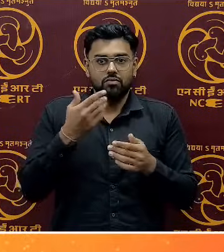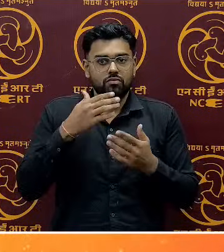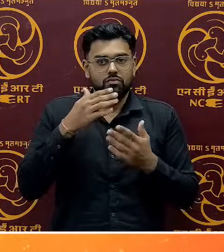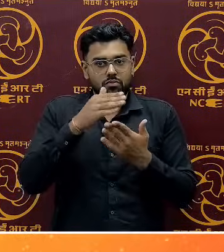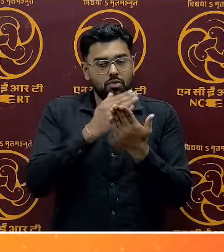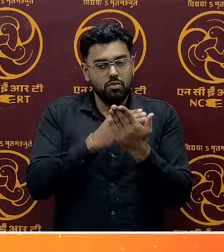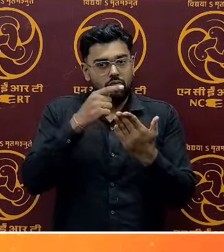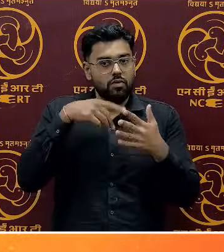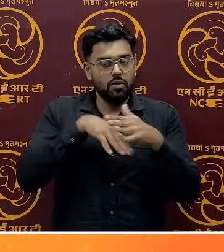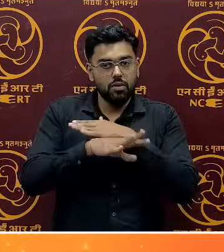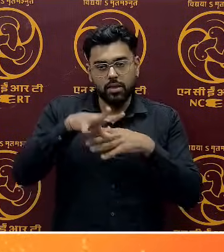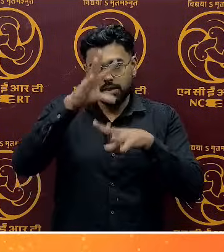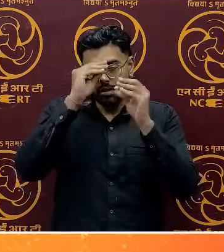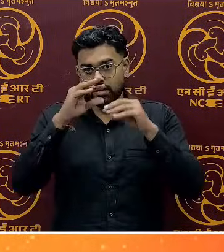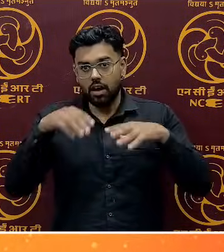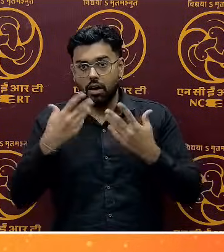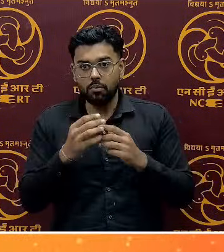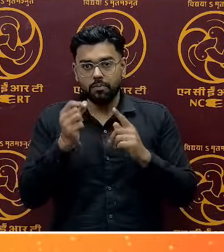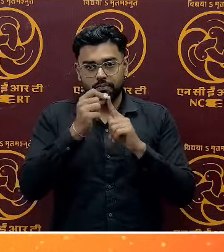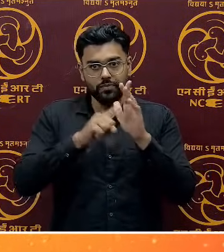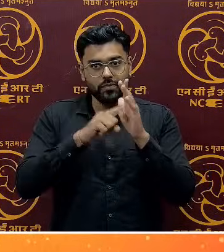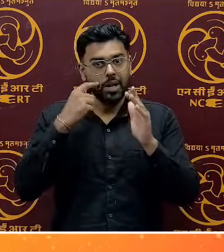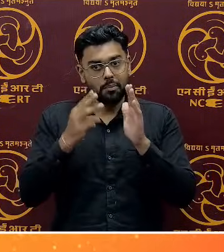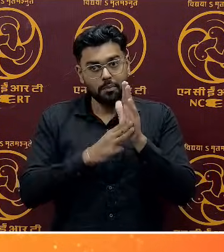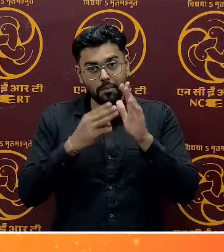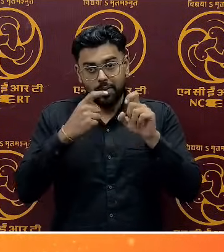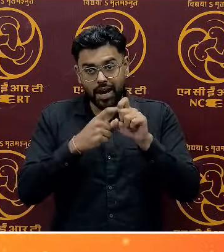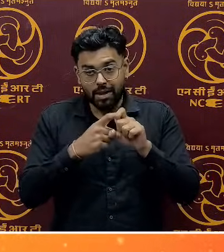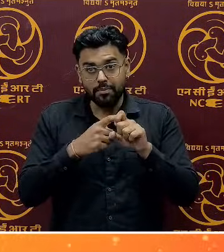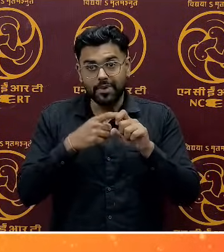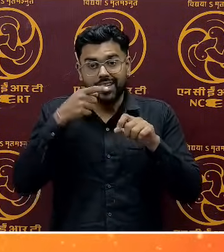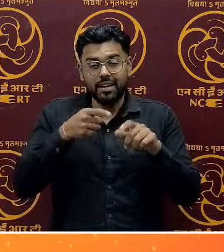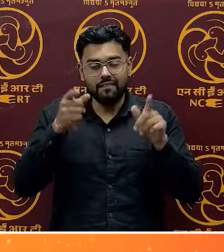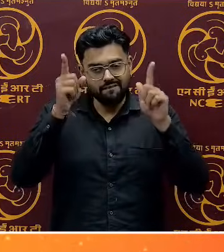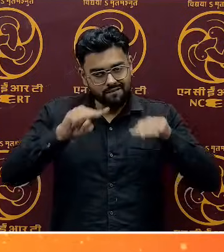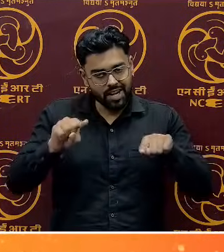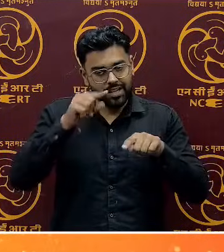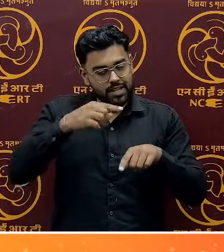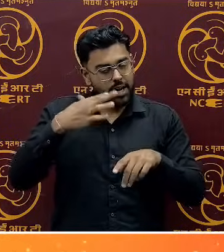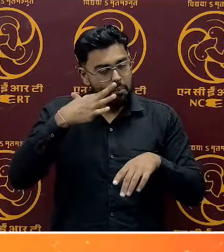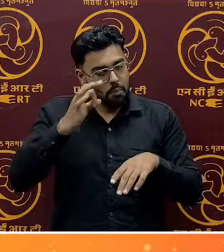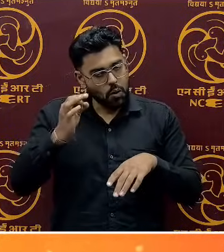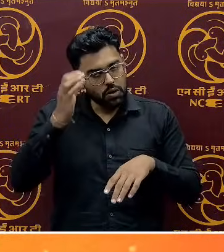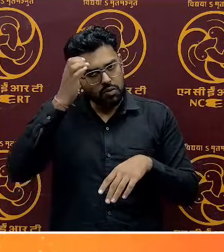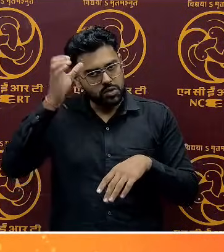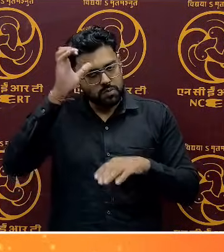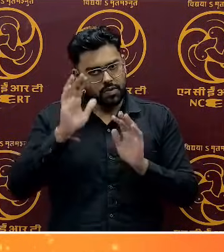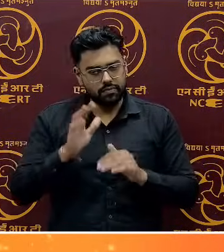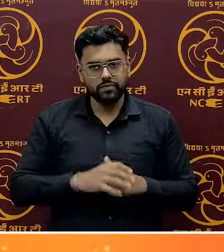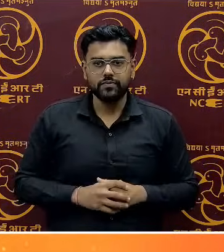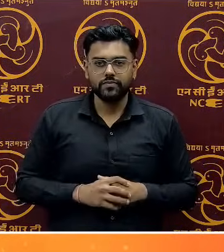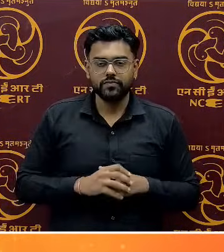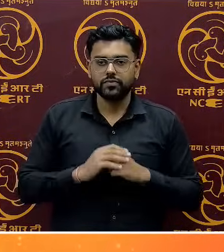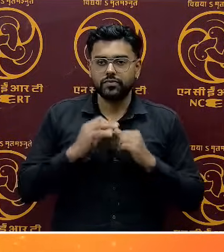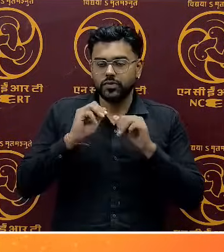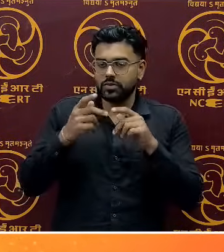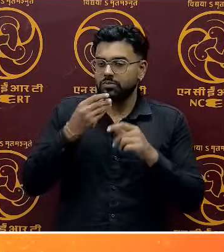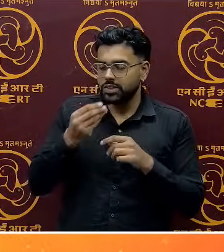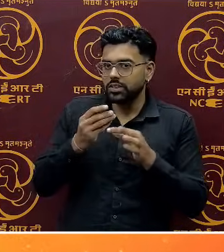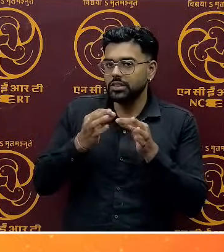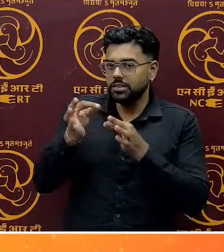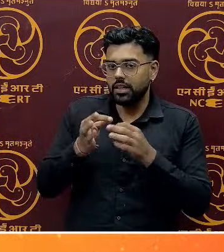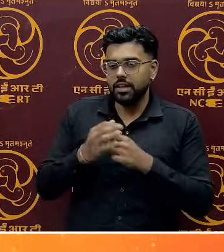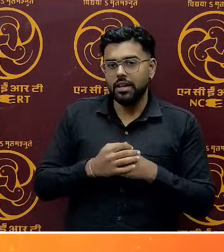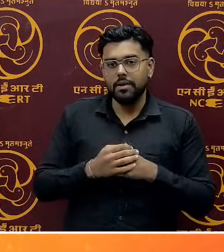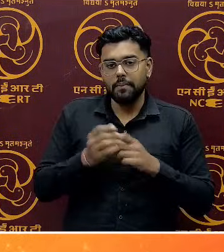co-prime numbers. They will learn about prime factorization, which is very important concept. Right. Okay. So, ma'am, let's understand what is